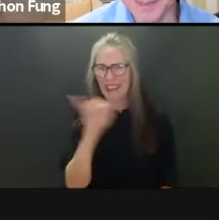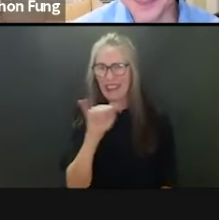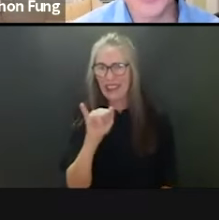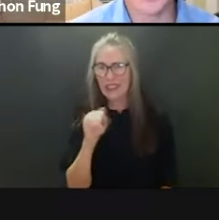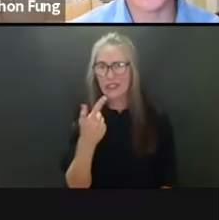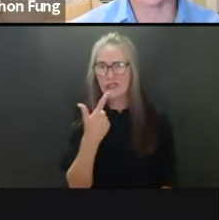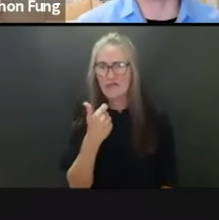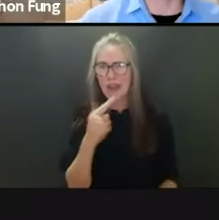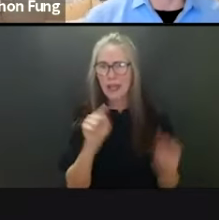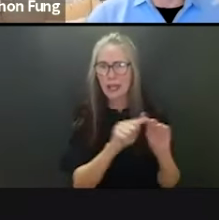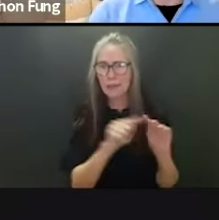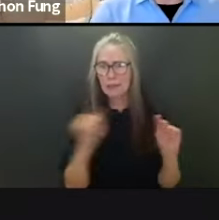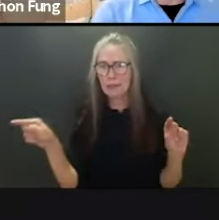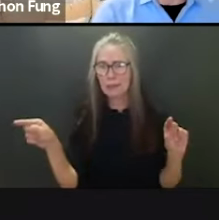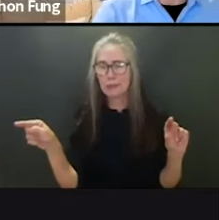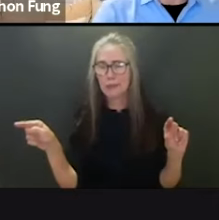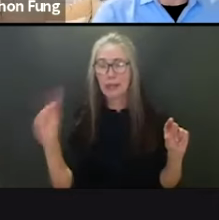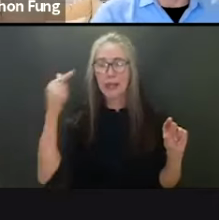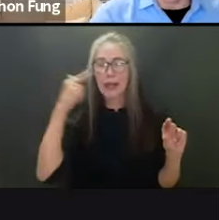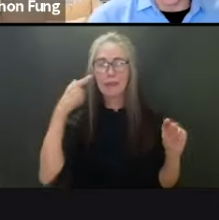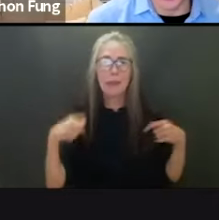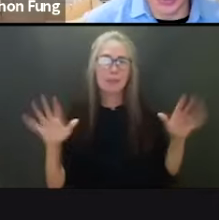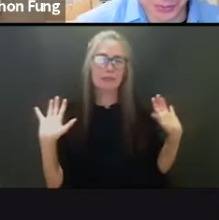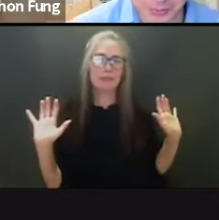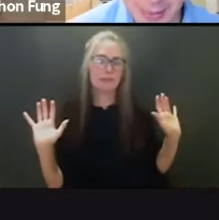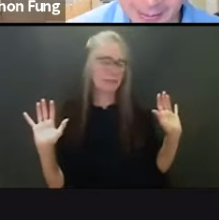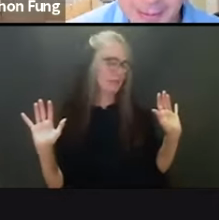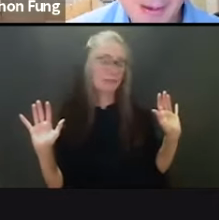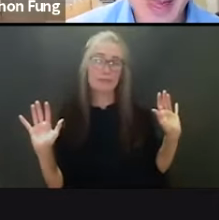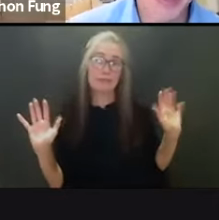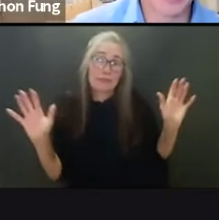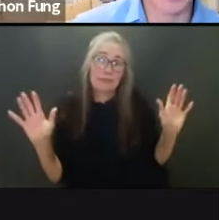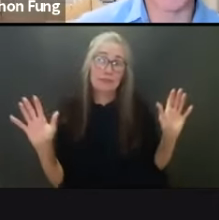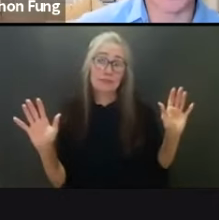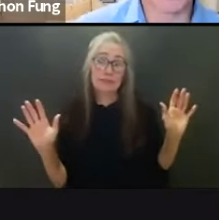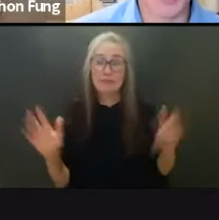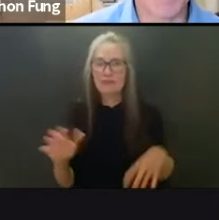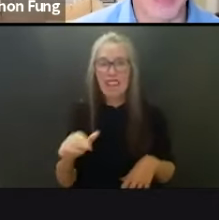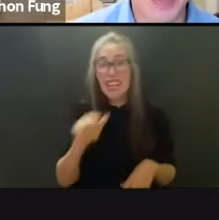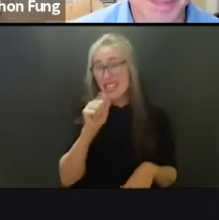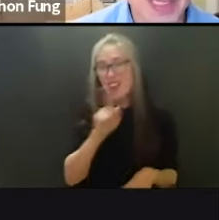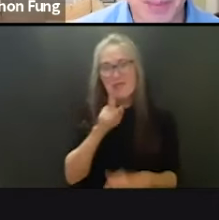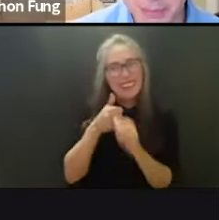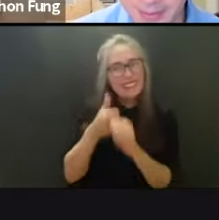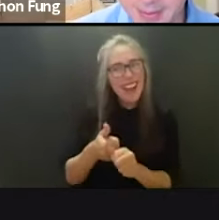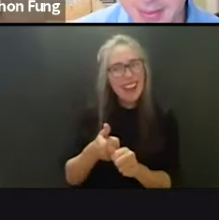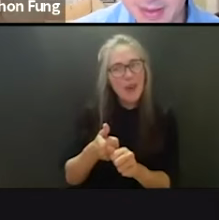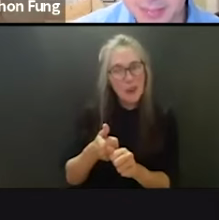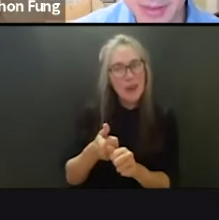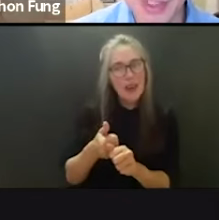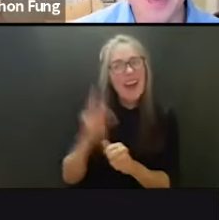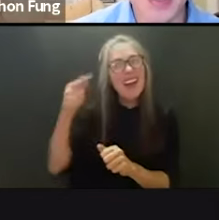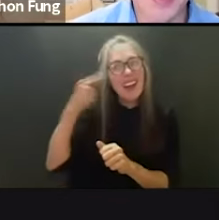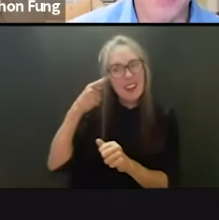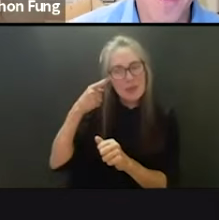line. So not good news for those of you who would like American government to be by the people in the sense